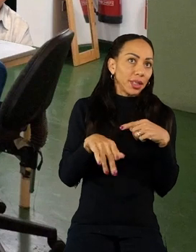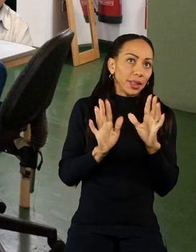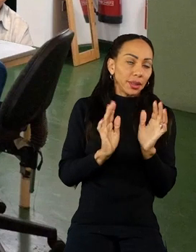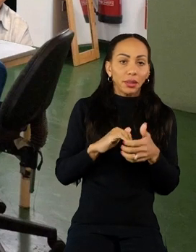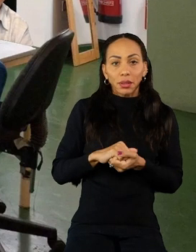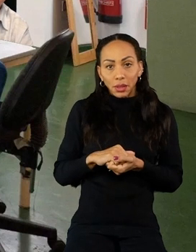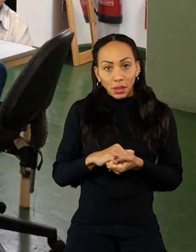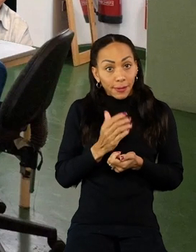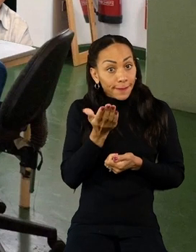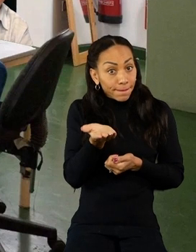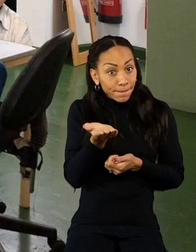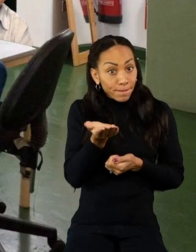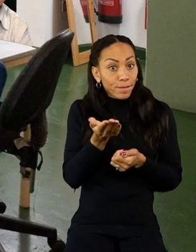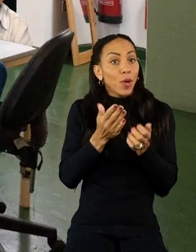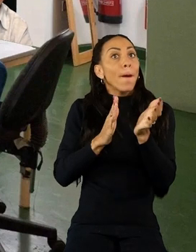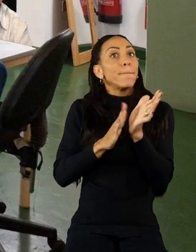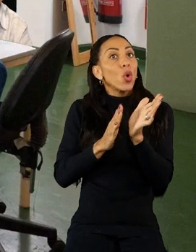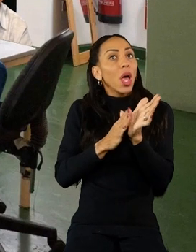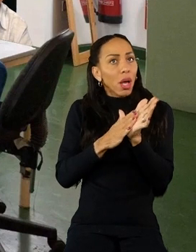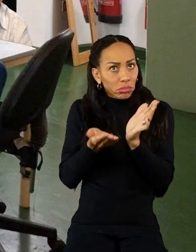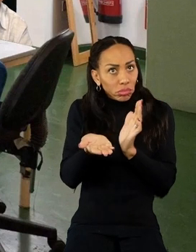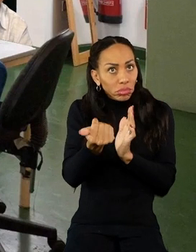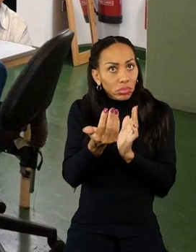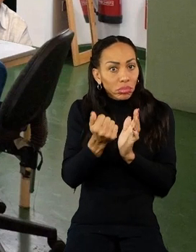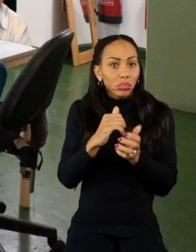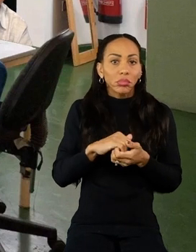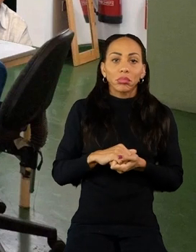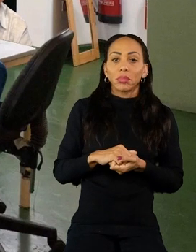Mm-hmm. Yeah. I think as we'll try this.